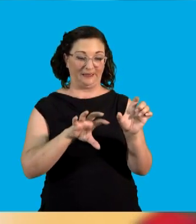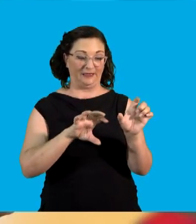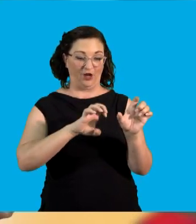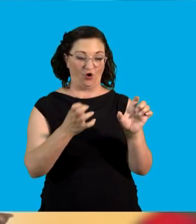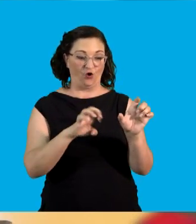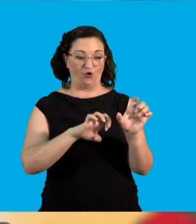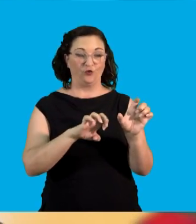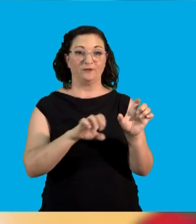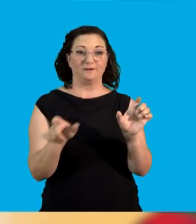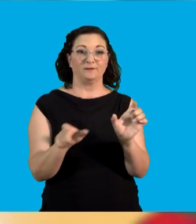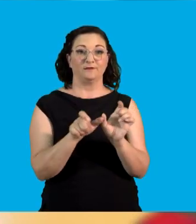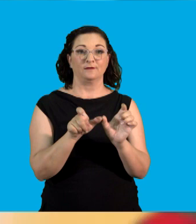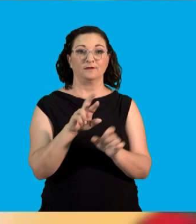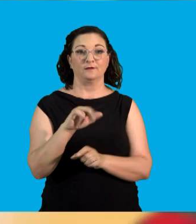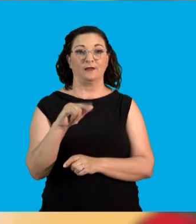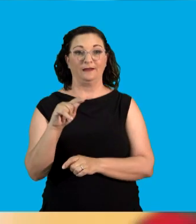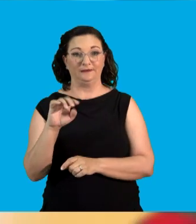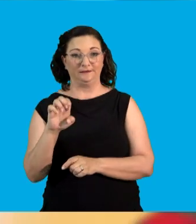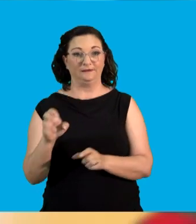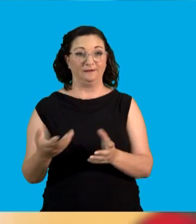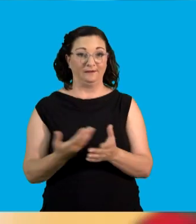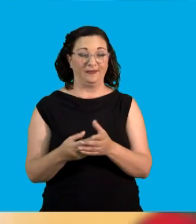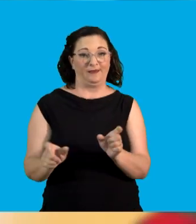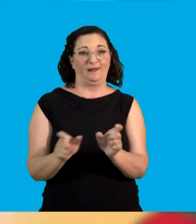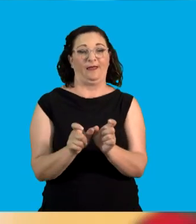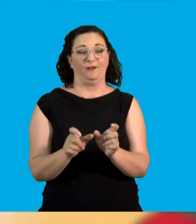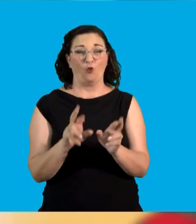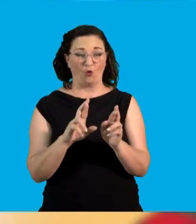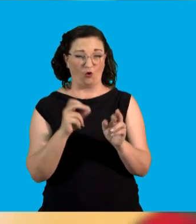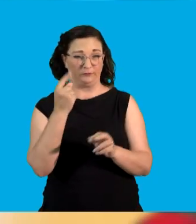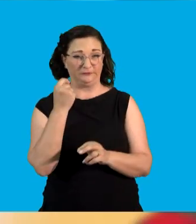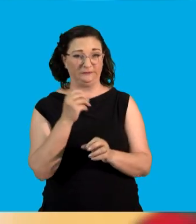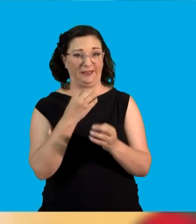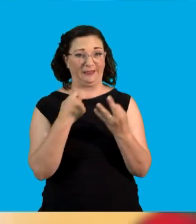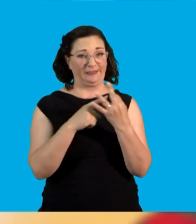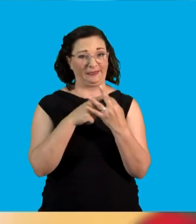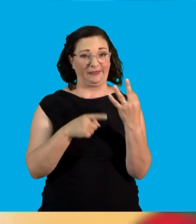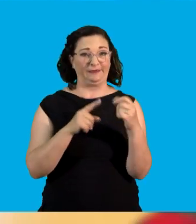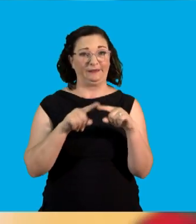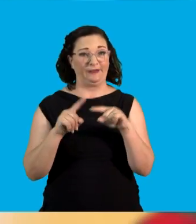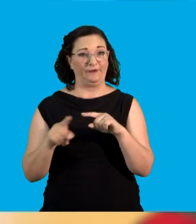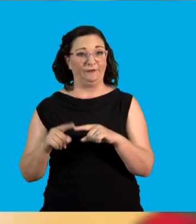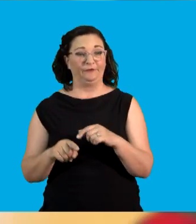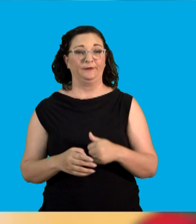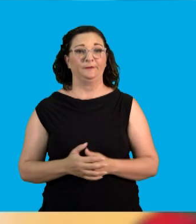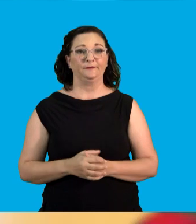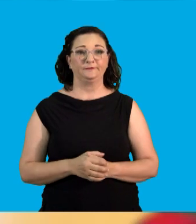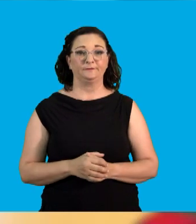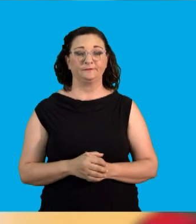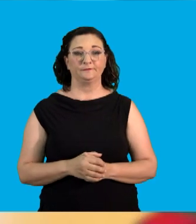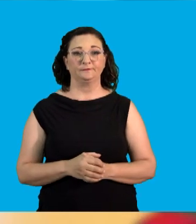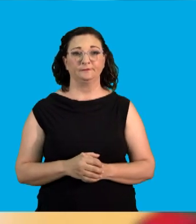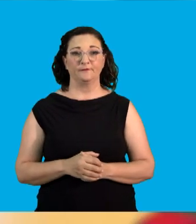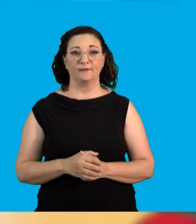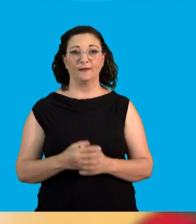the surface of the Earth, becomes a meteorite. I hope you understand the three